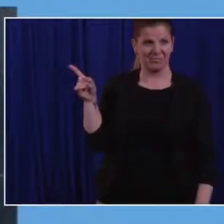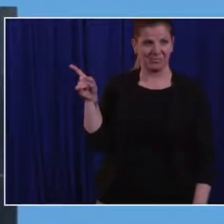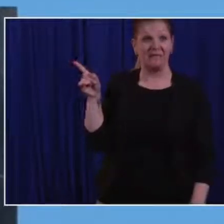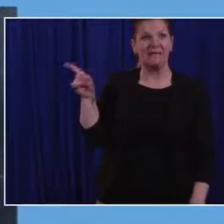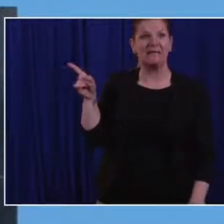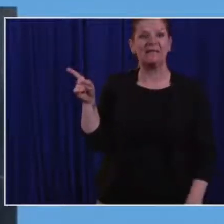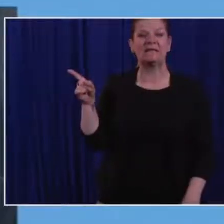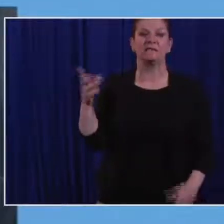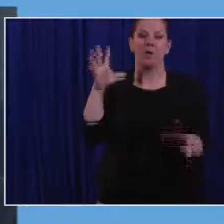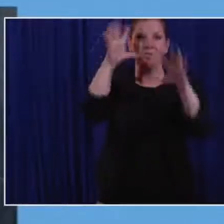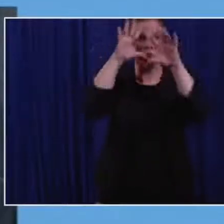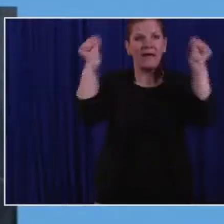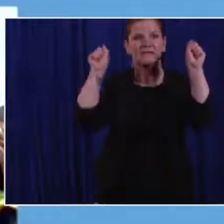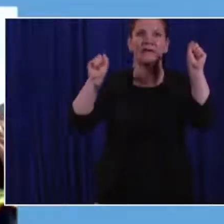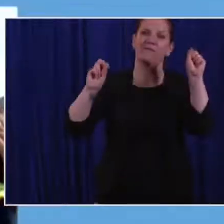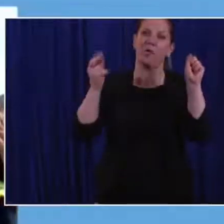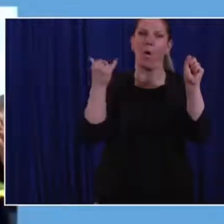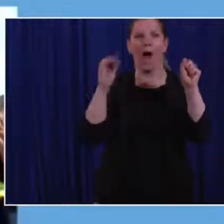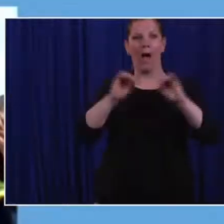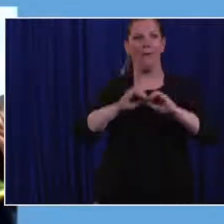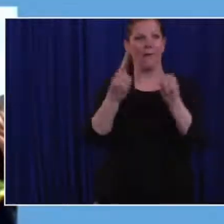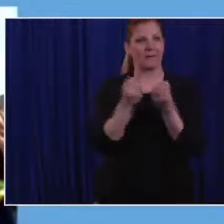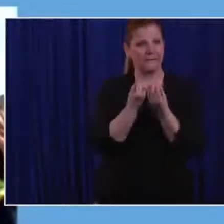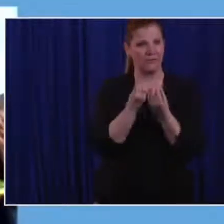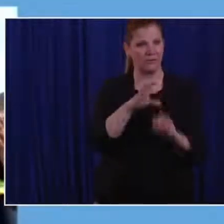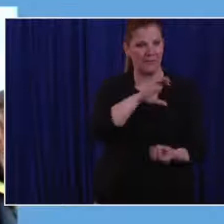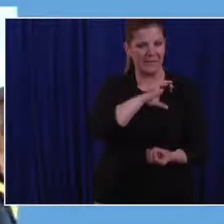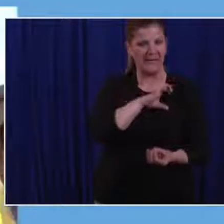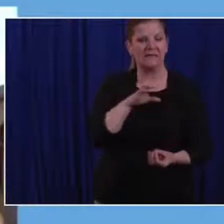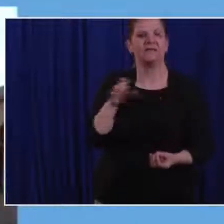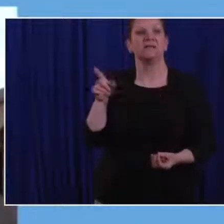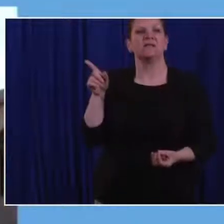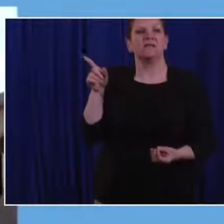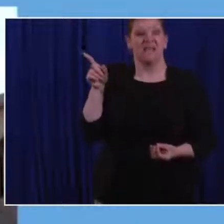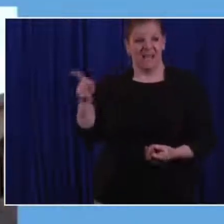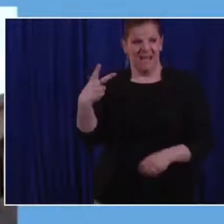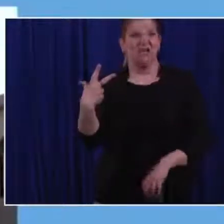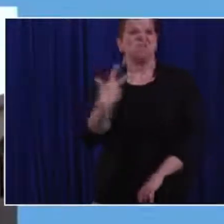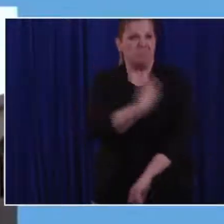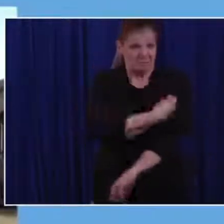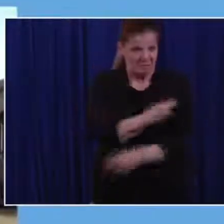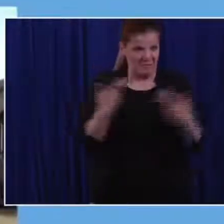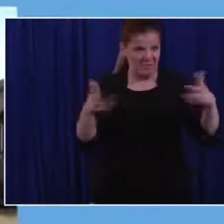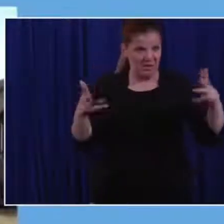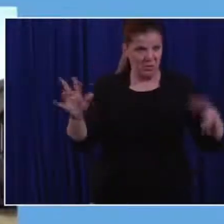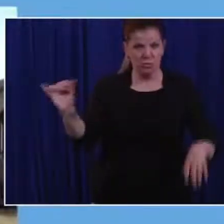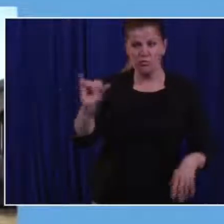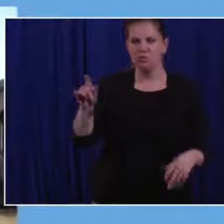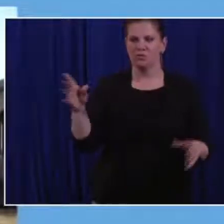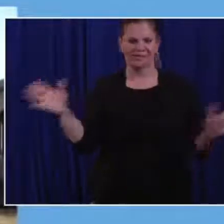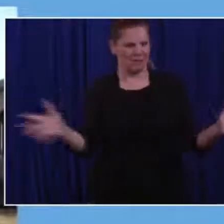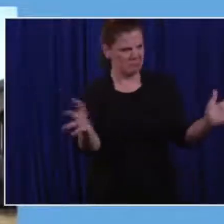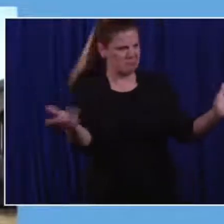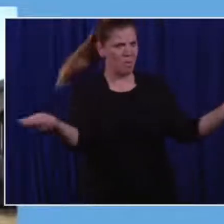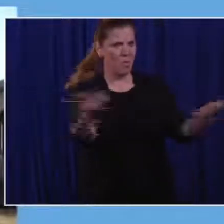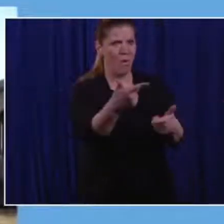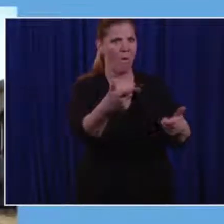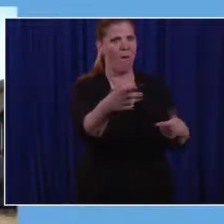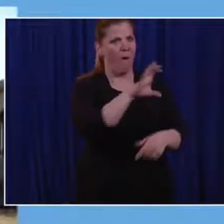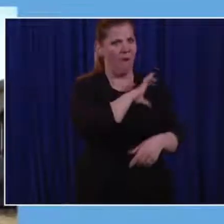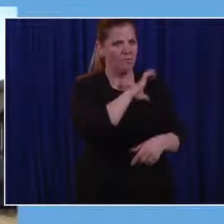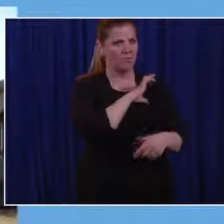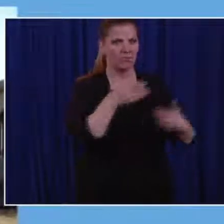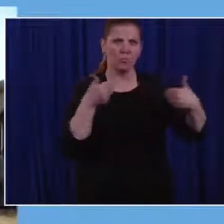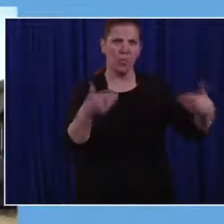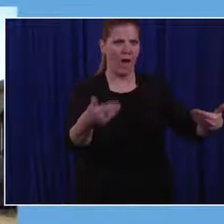Police, was vaccinated at Wilson Health in Sidney, encouraging other police officers across the state to follow suit. And 2 of